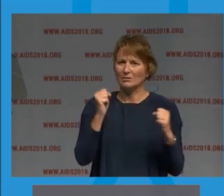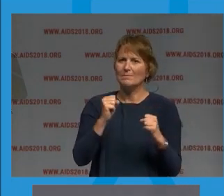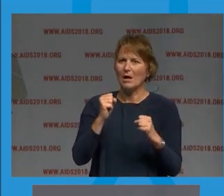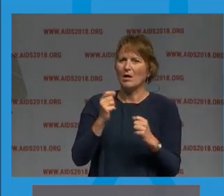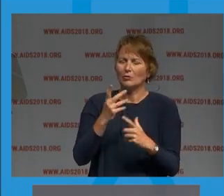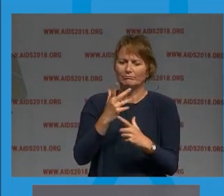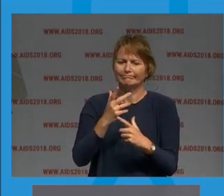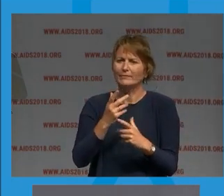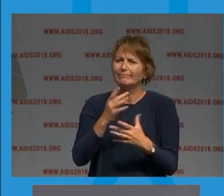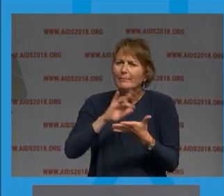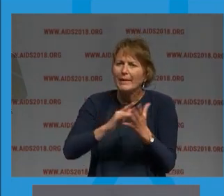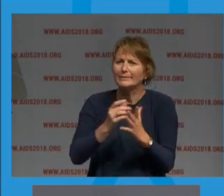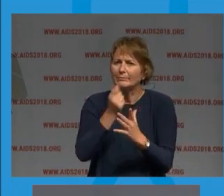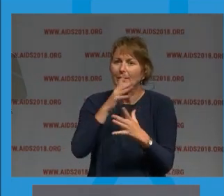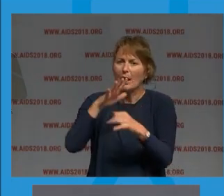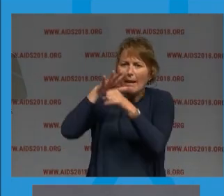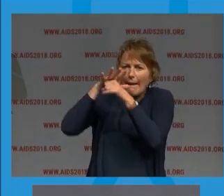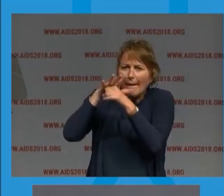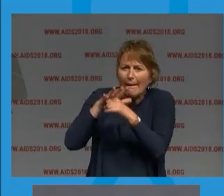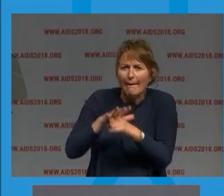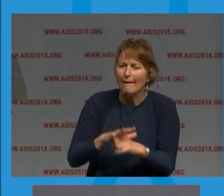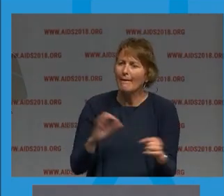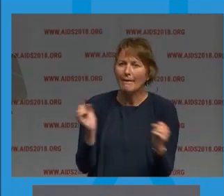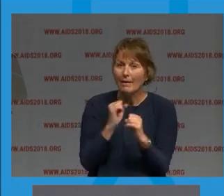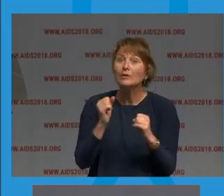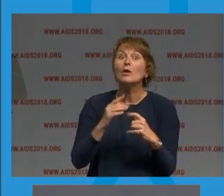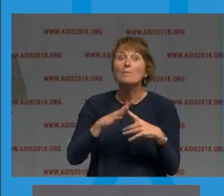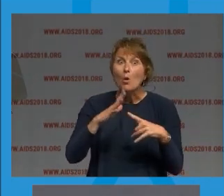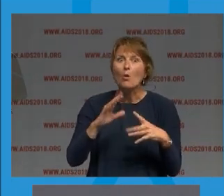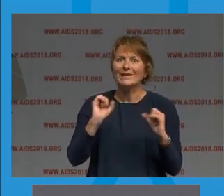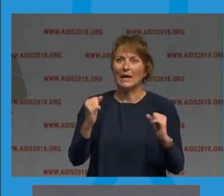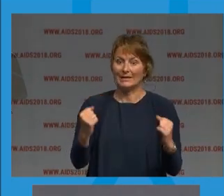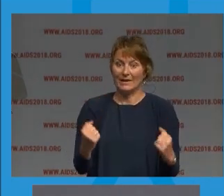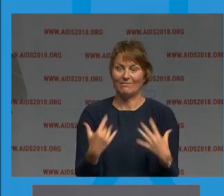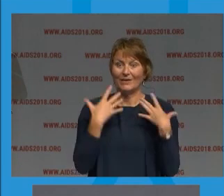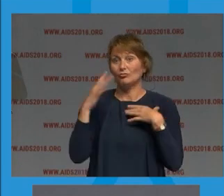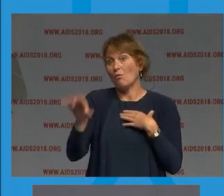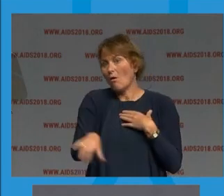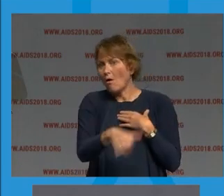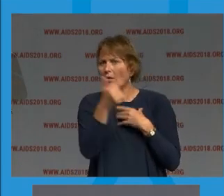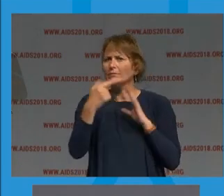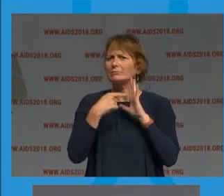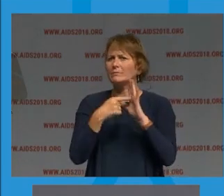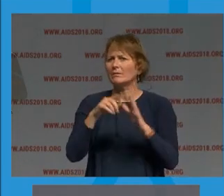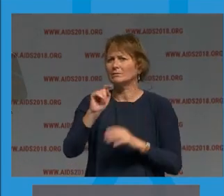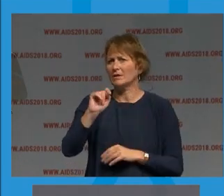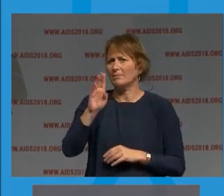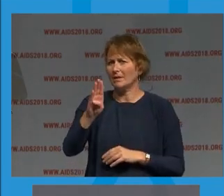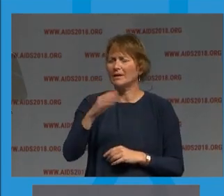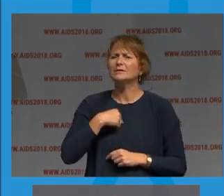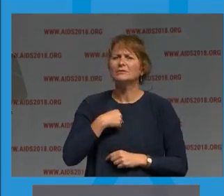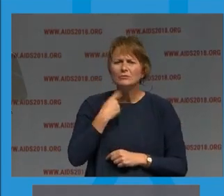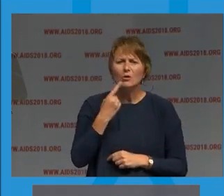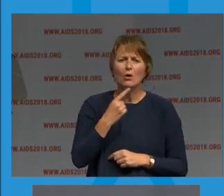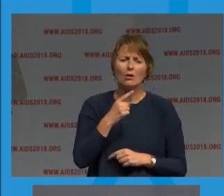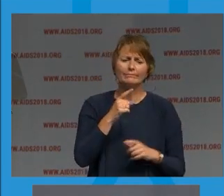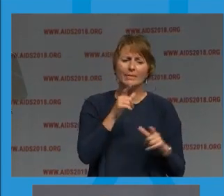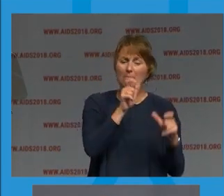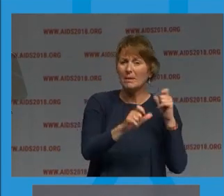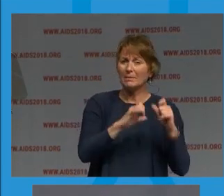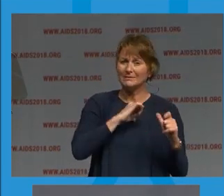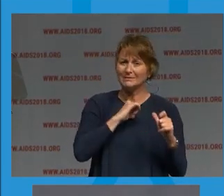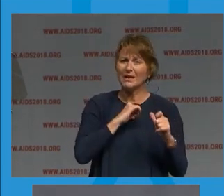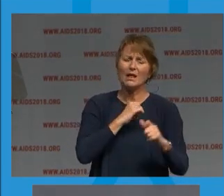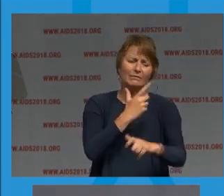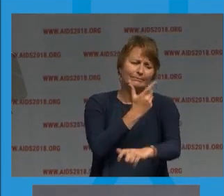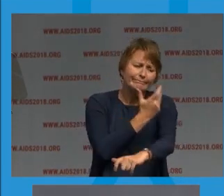causing higher rates of opportunistic infections, including tuberculosis. The impaired judgment and mental effects of substance use